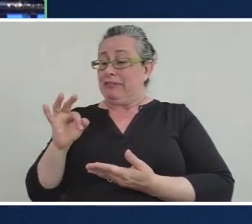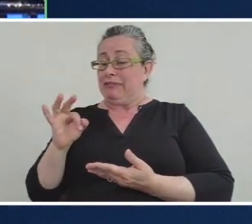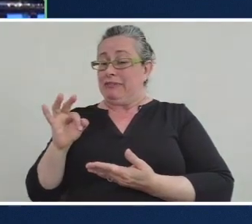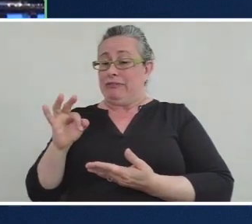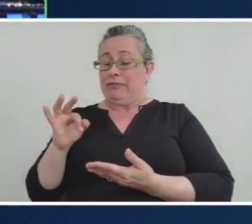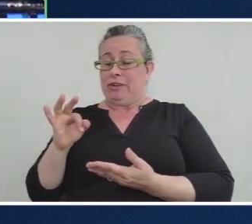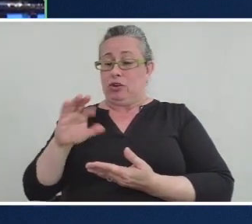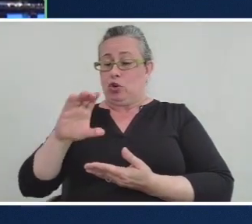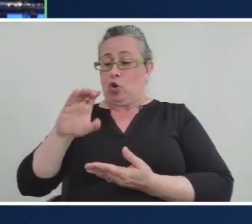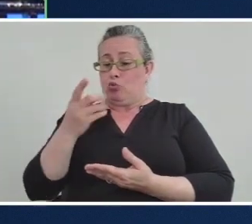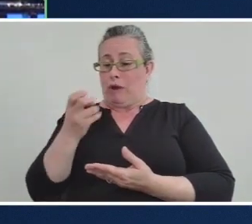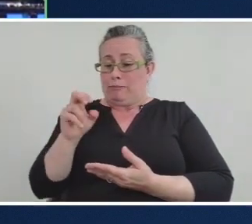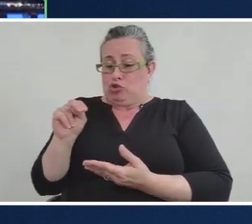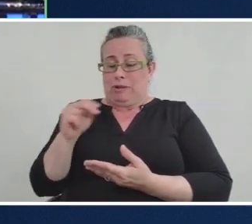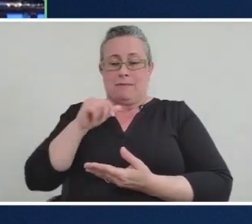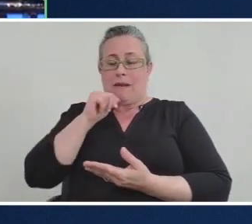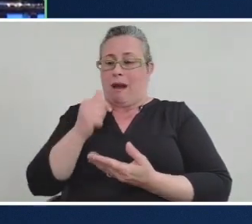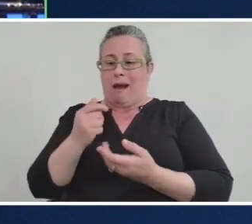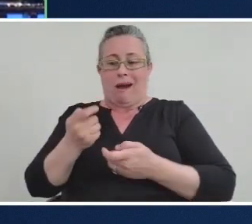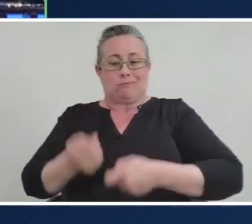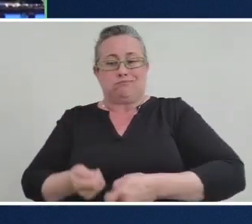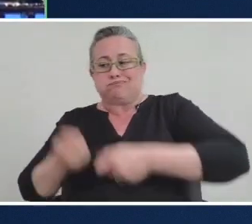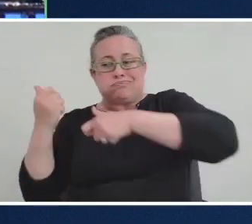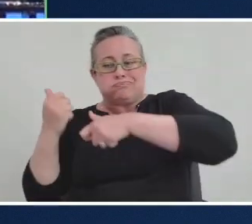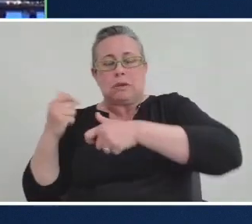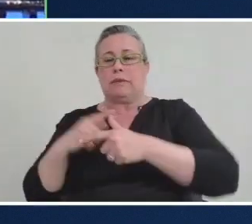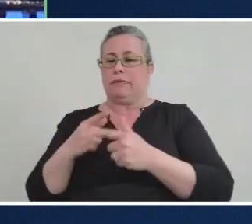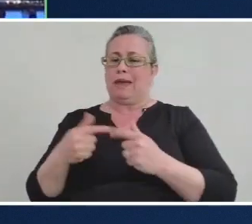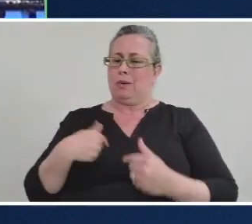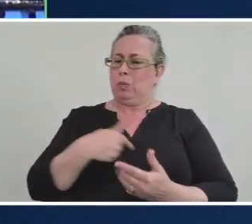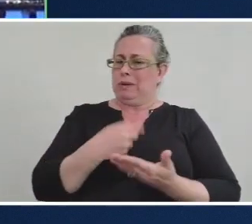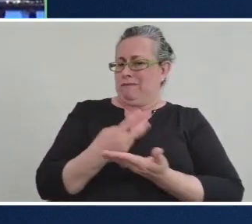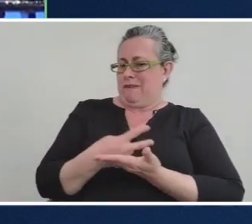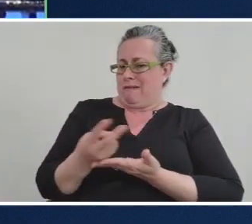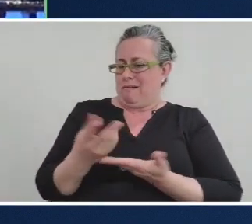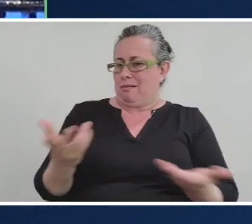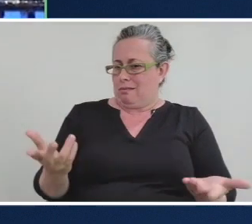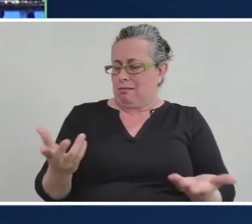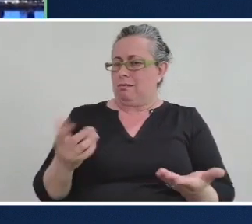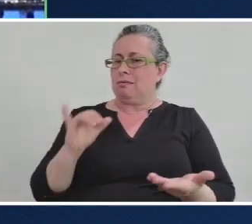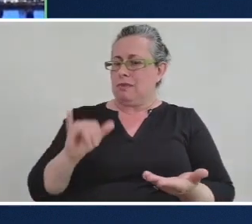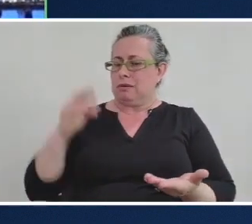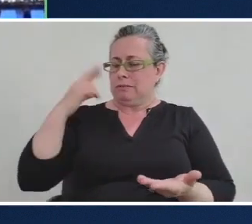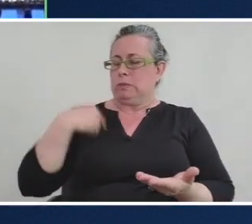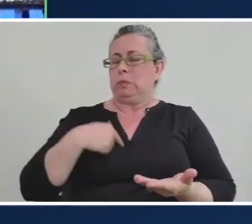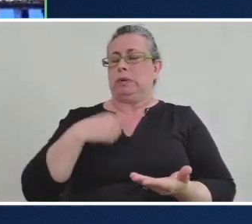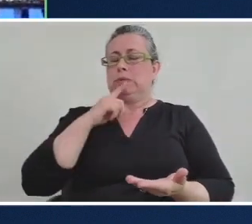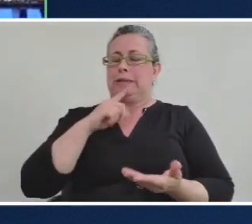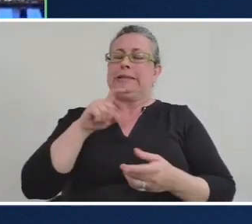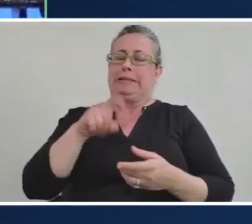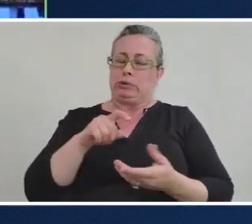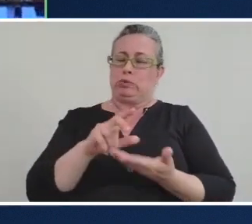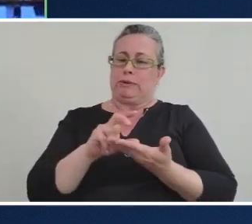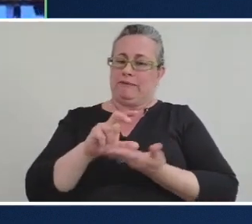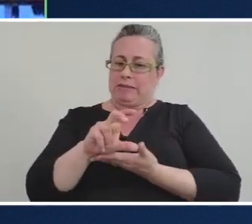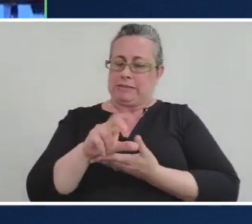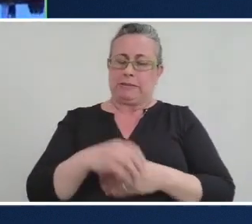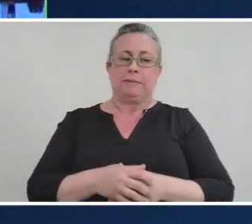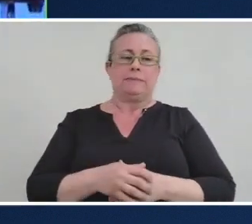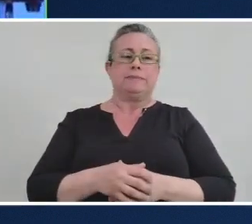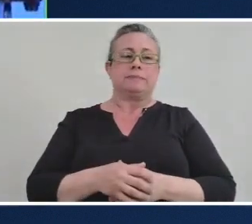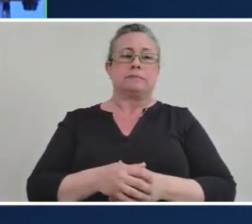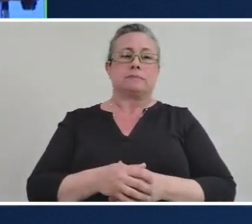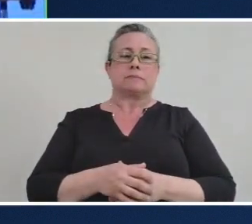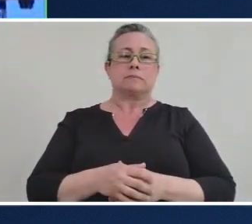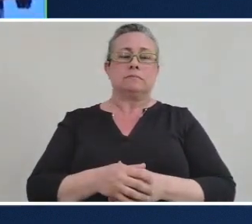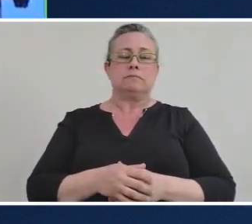be failing as a community. So that's why we really need to invest on that. These are a few, you know,